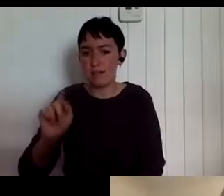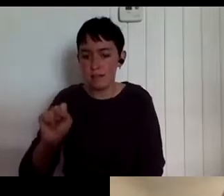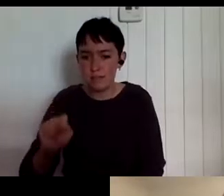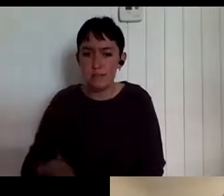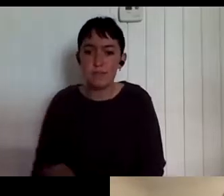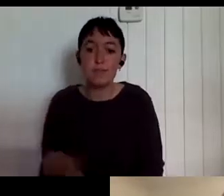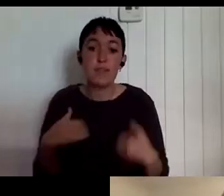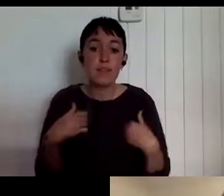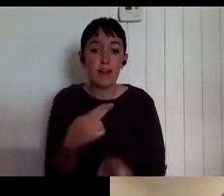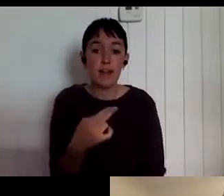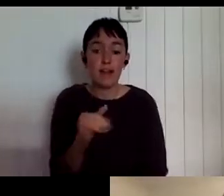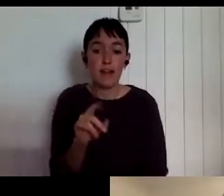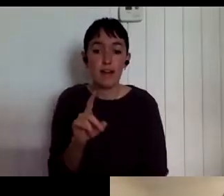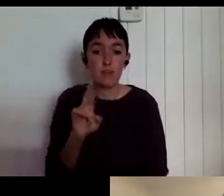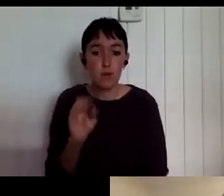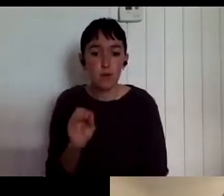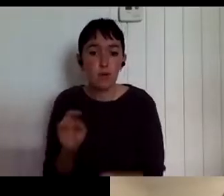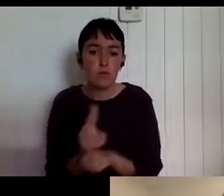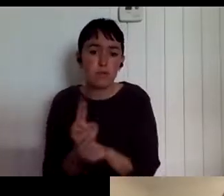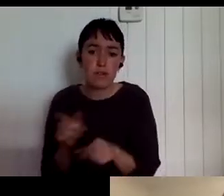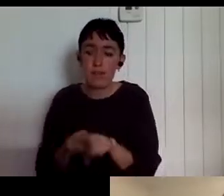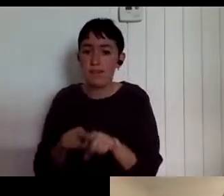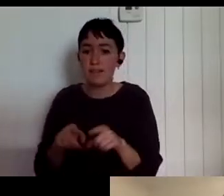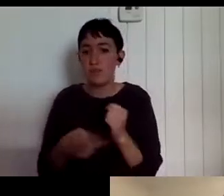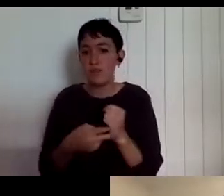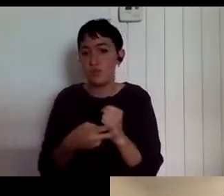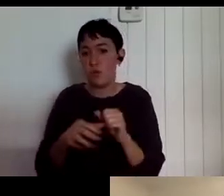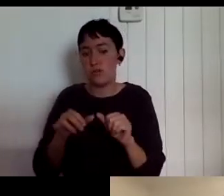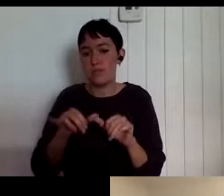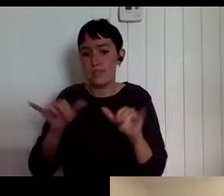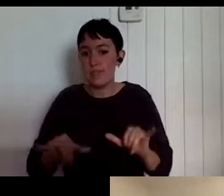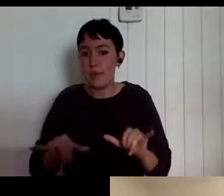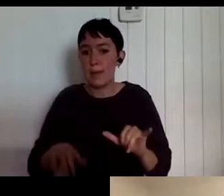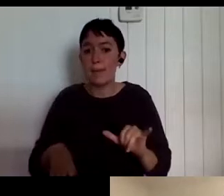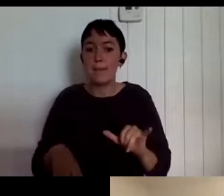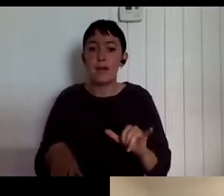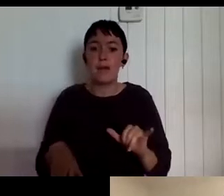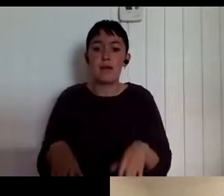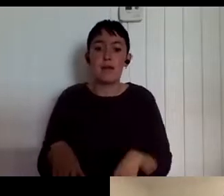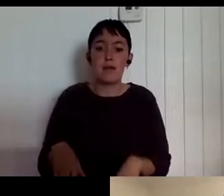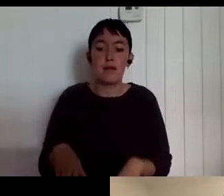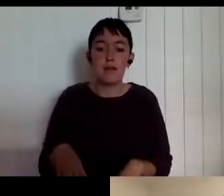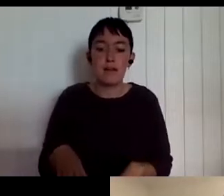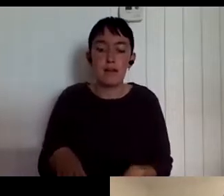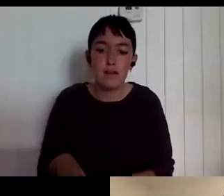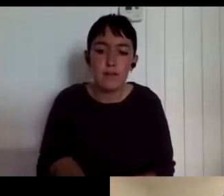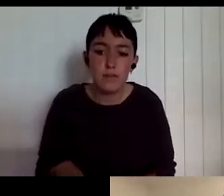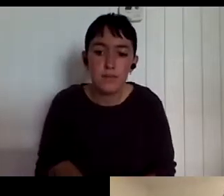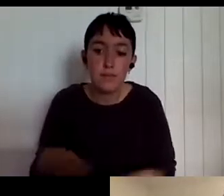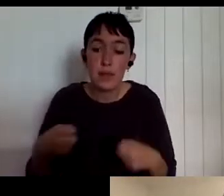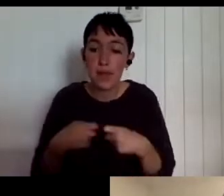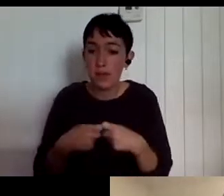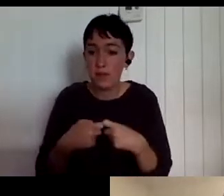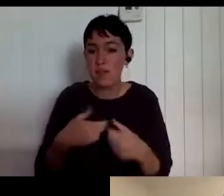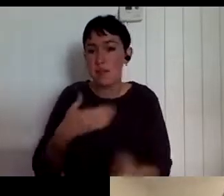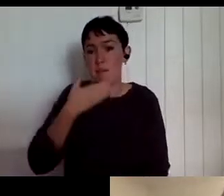storage system for, you know, bigger sort of scale. So it really depends on what scale you're trying to store energy. And batteries are more suited for like the sort of